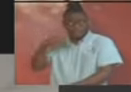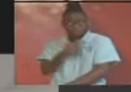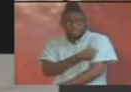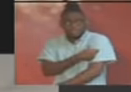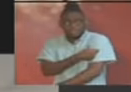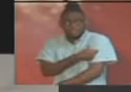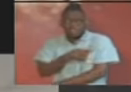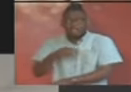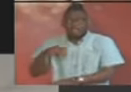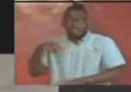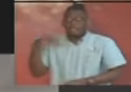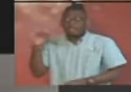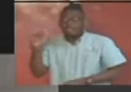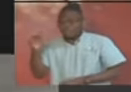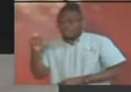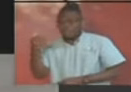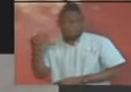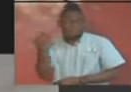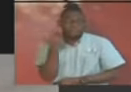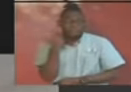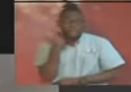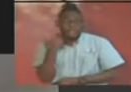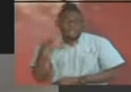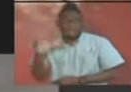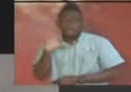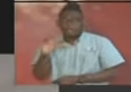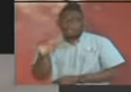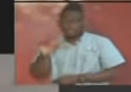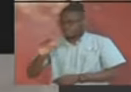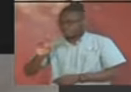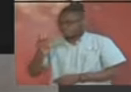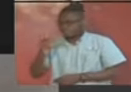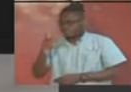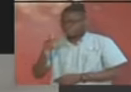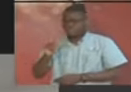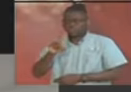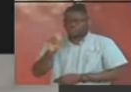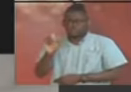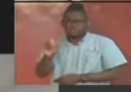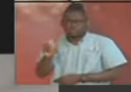vaccinated? And my second question is there any thought of allowing more